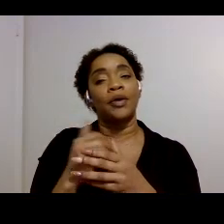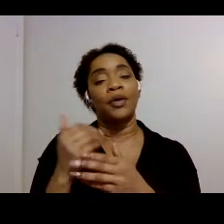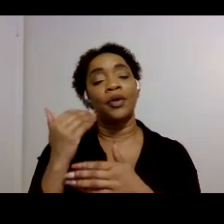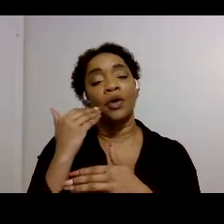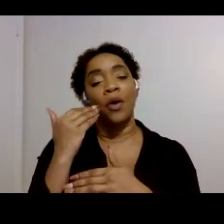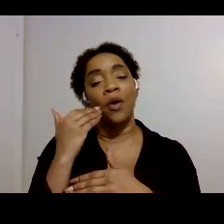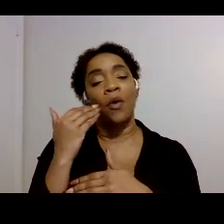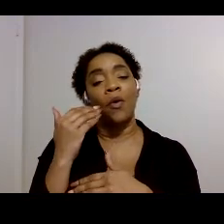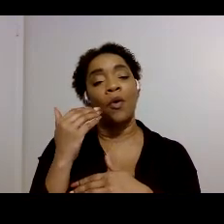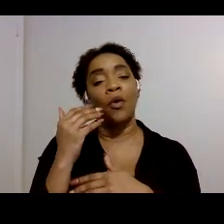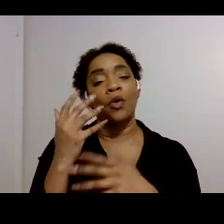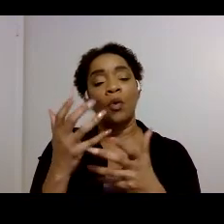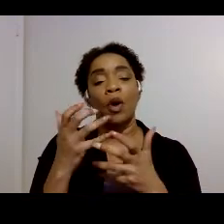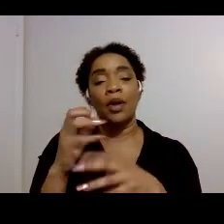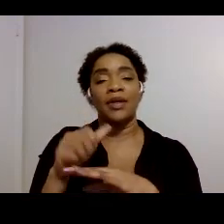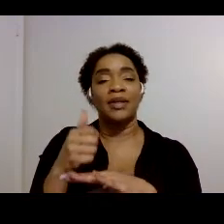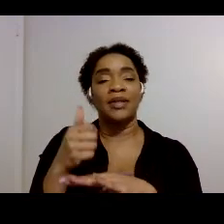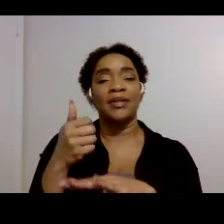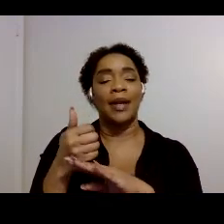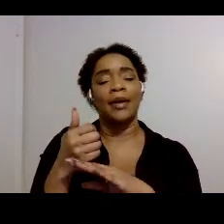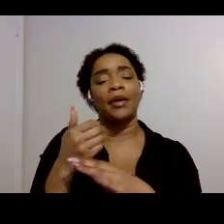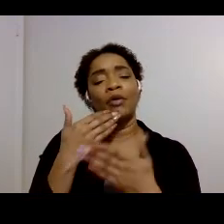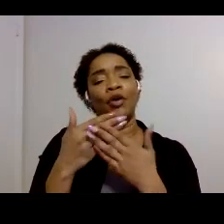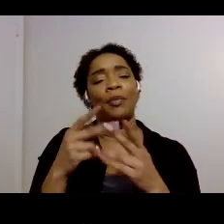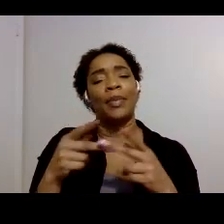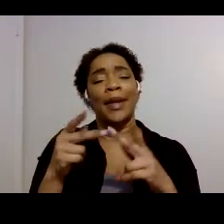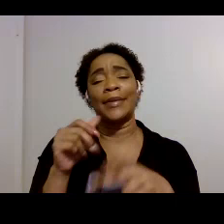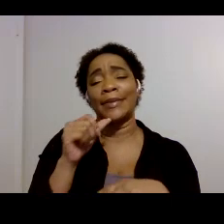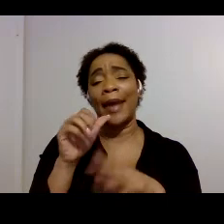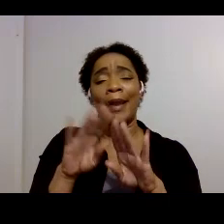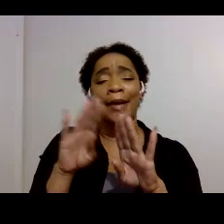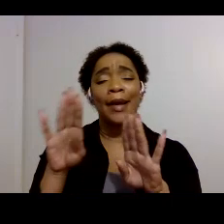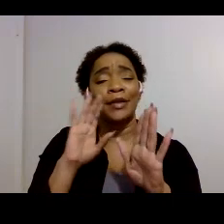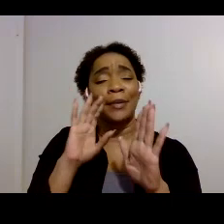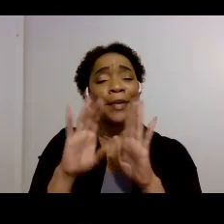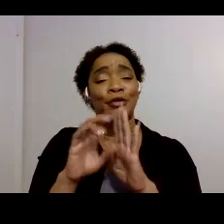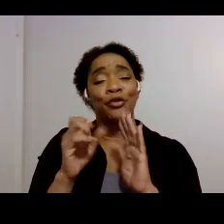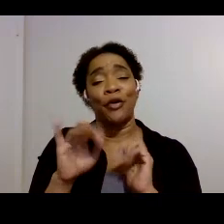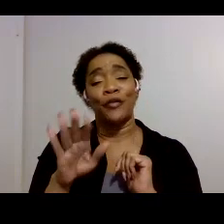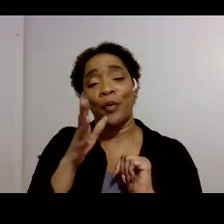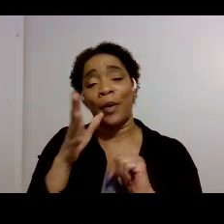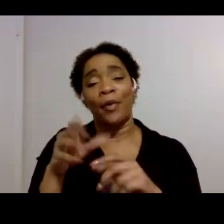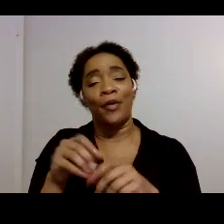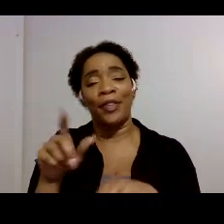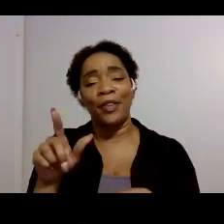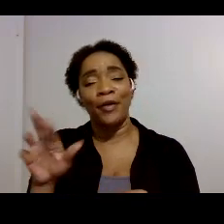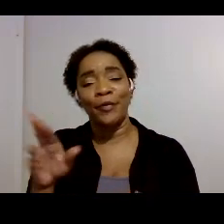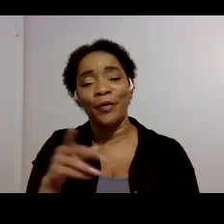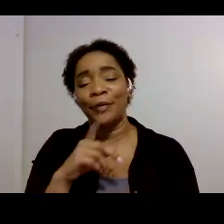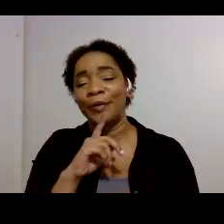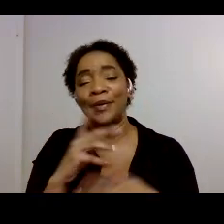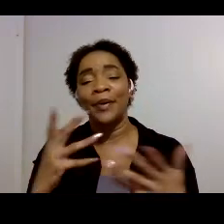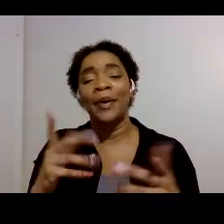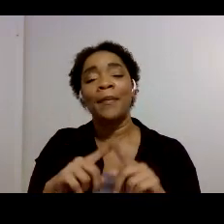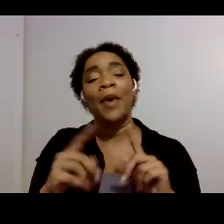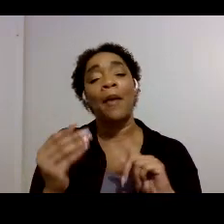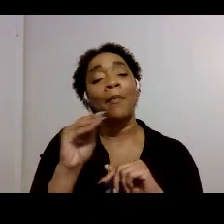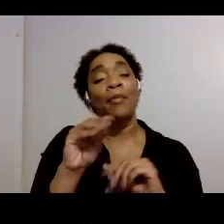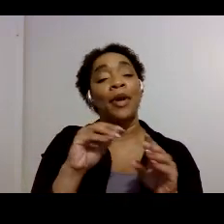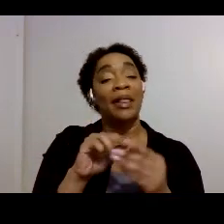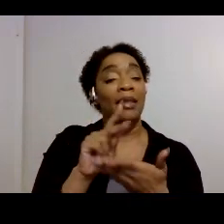the picture of my grandmother in the living room. So if you put it in the kitchen or the